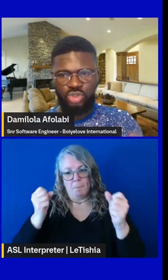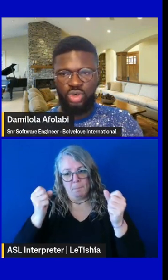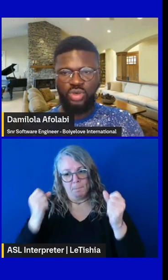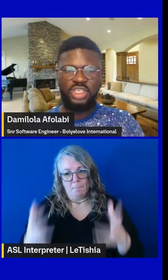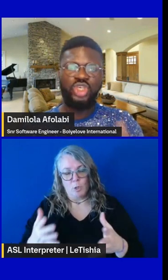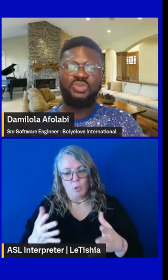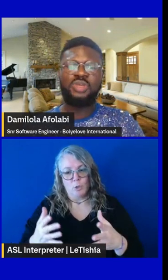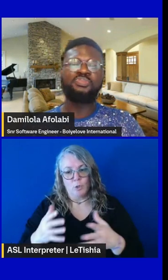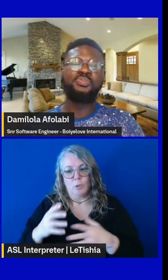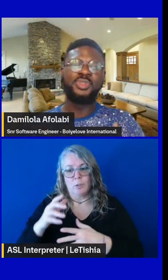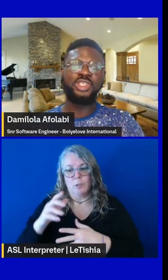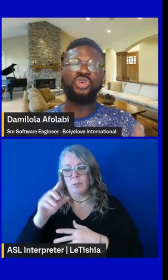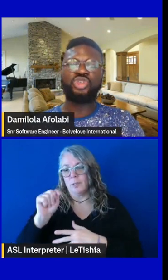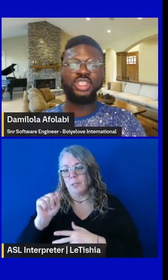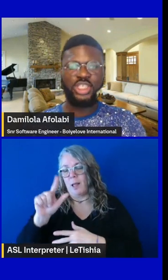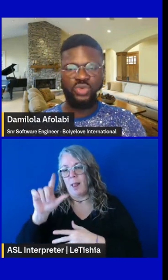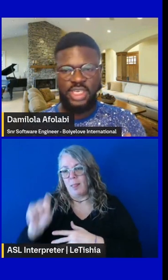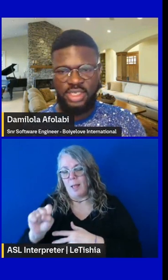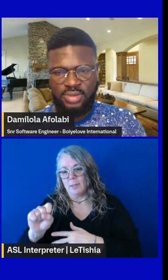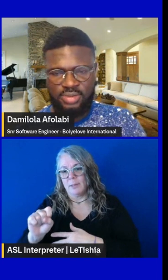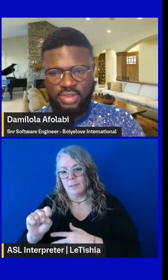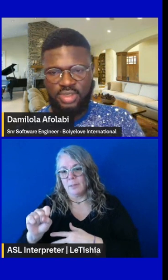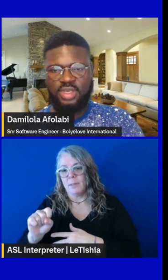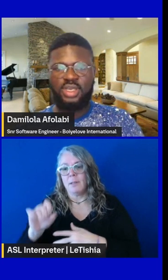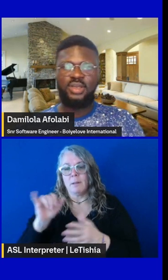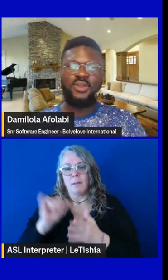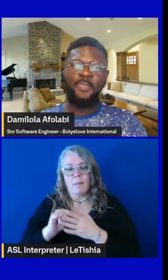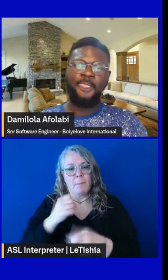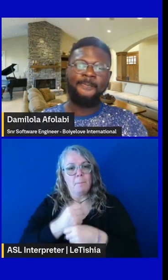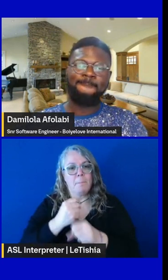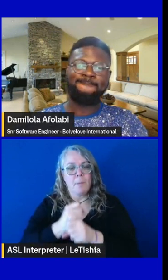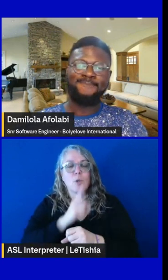traffic control, ensuring zero trust networking.